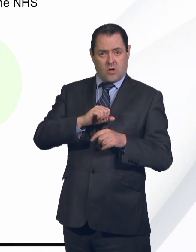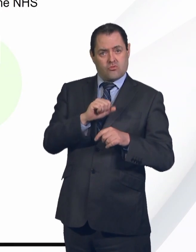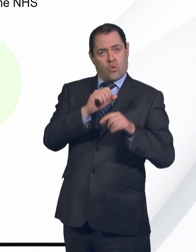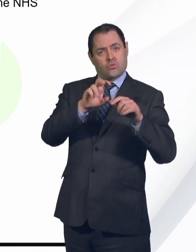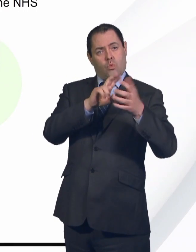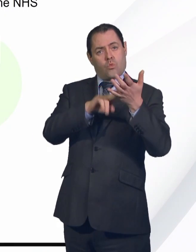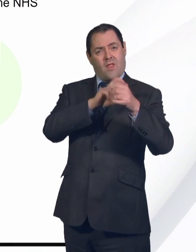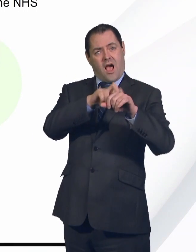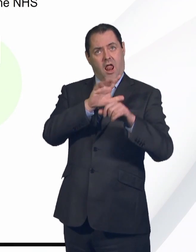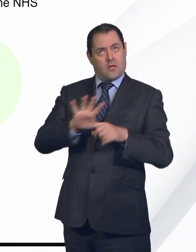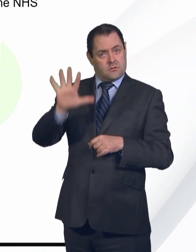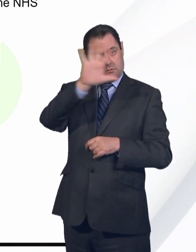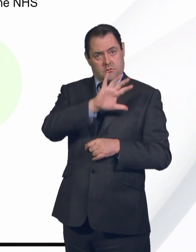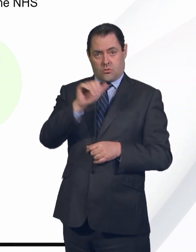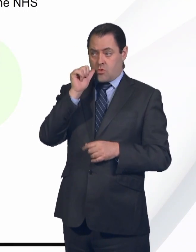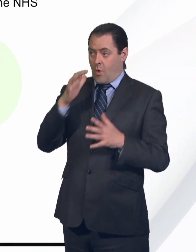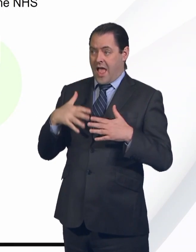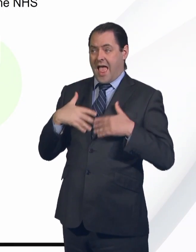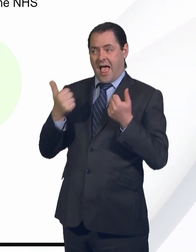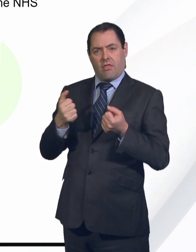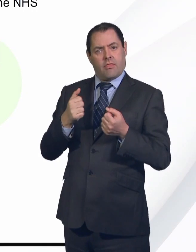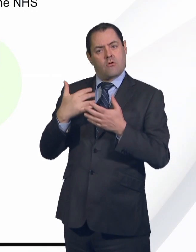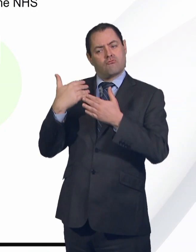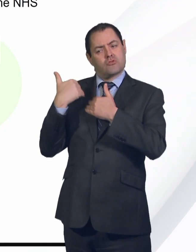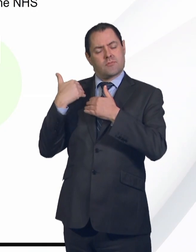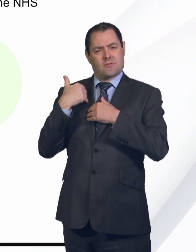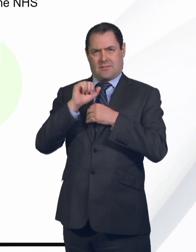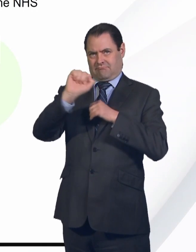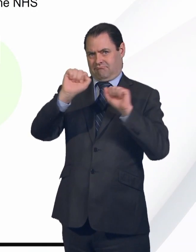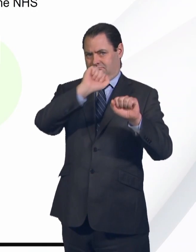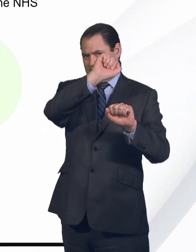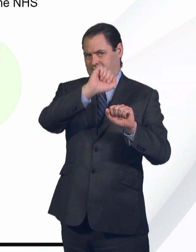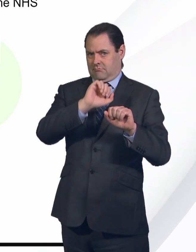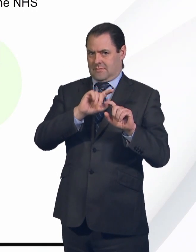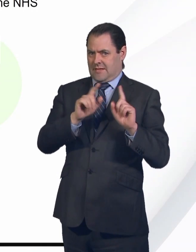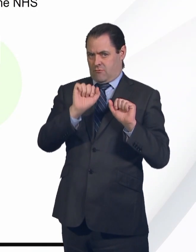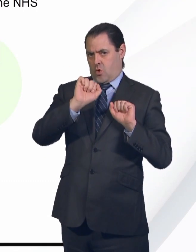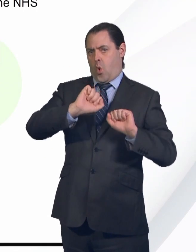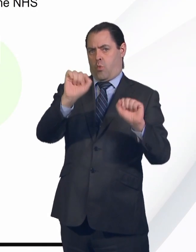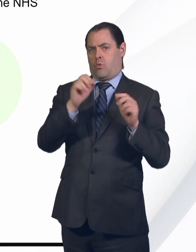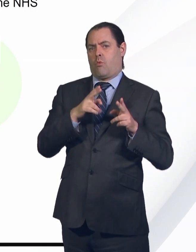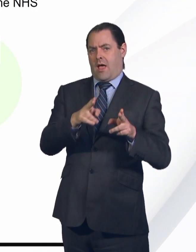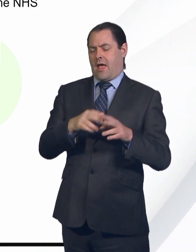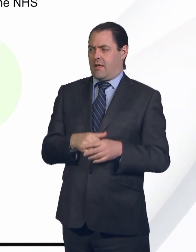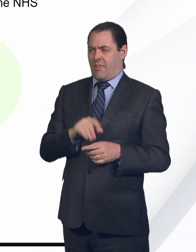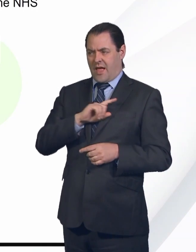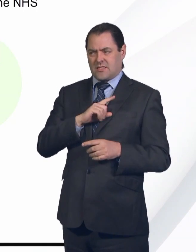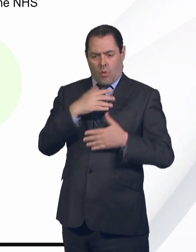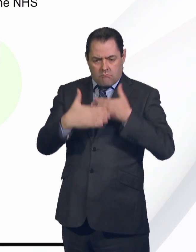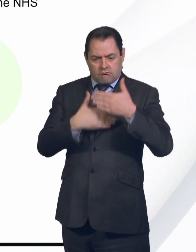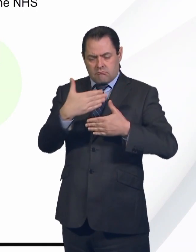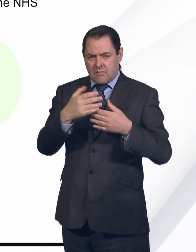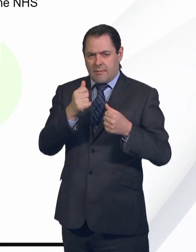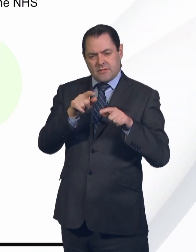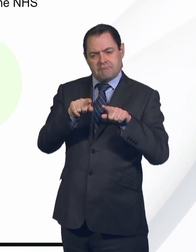is important to note that health is devolved and different parts of the UK are quite properly moving at different